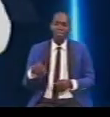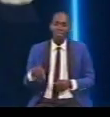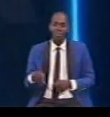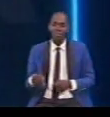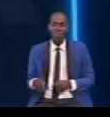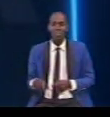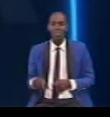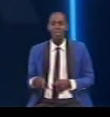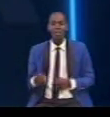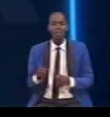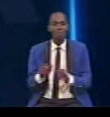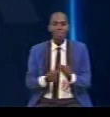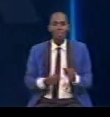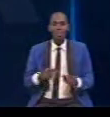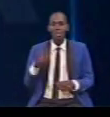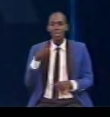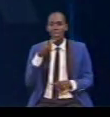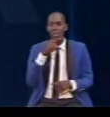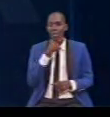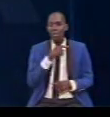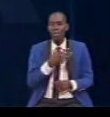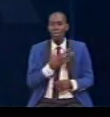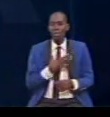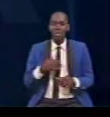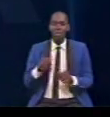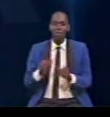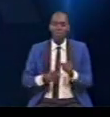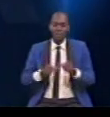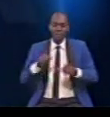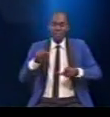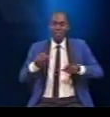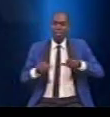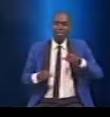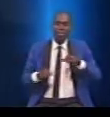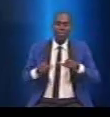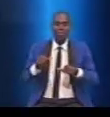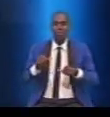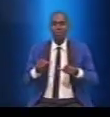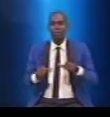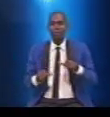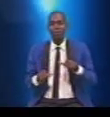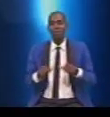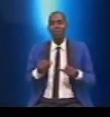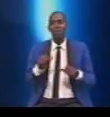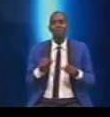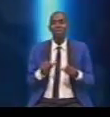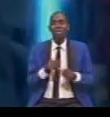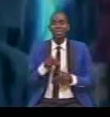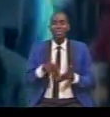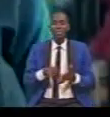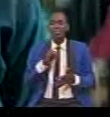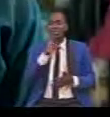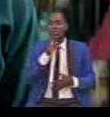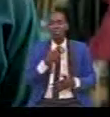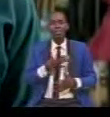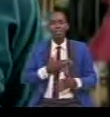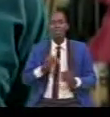down, every lie and every doubt. This is my